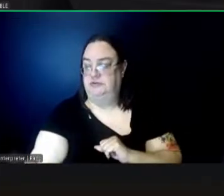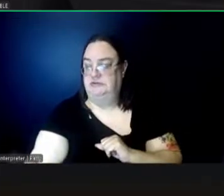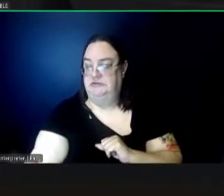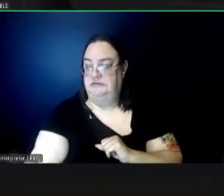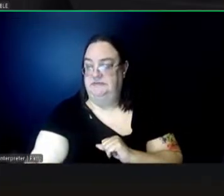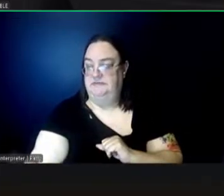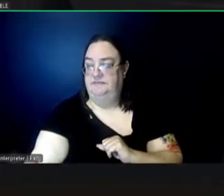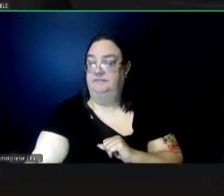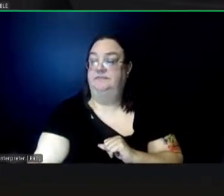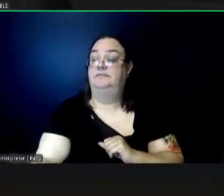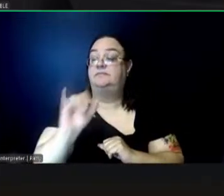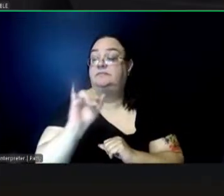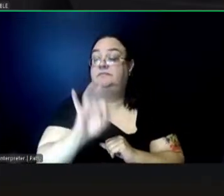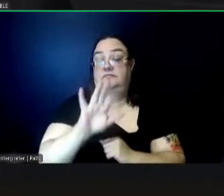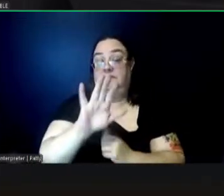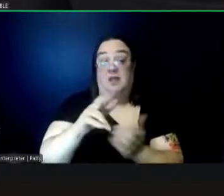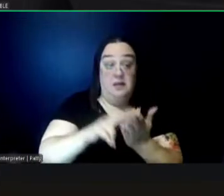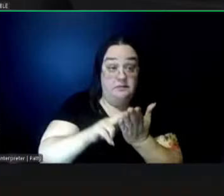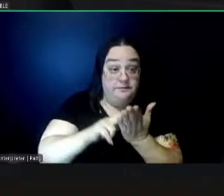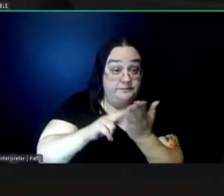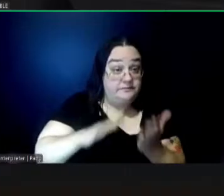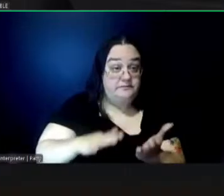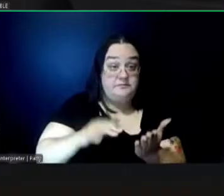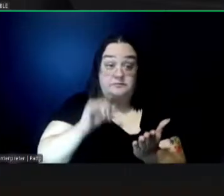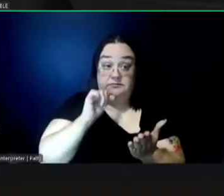If your contractors aren't coming out,